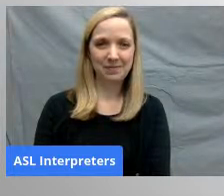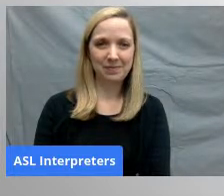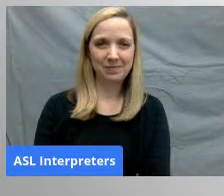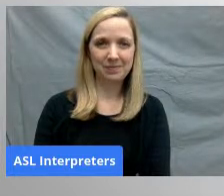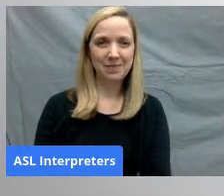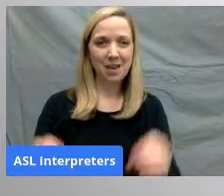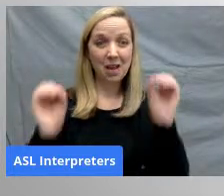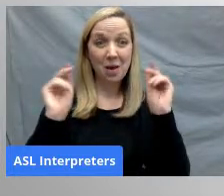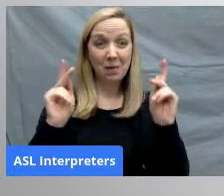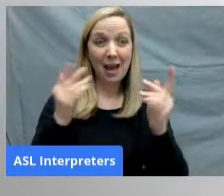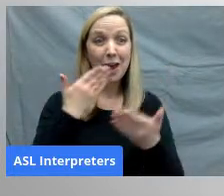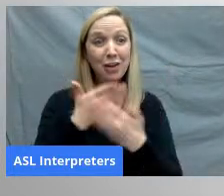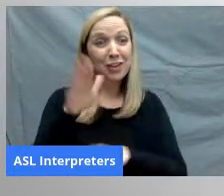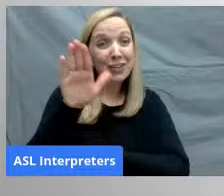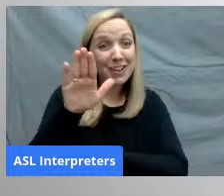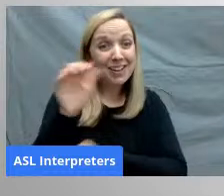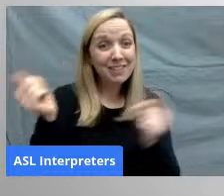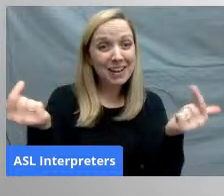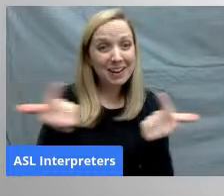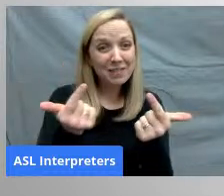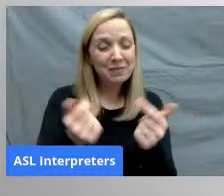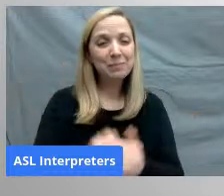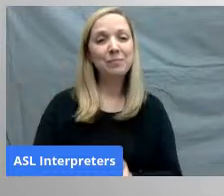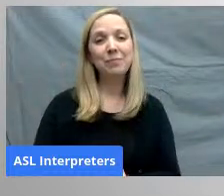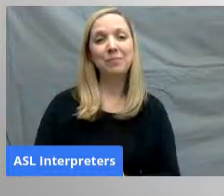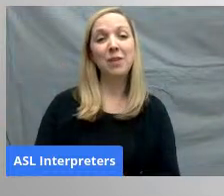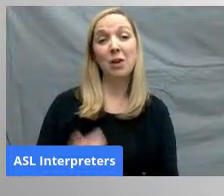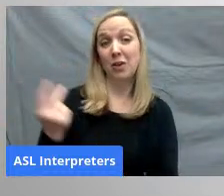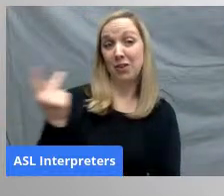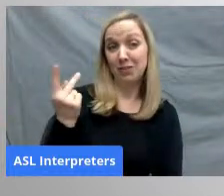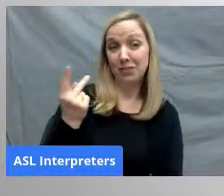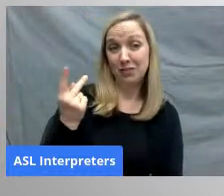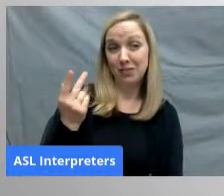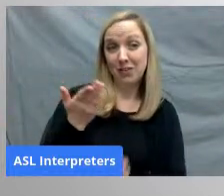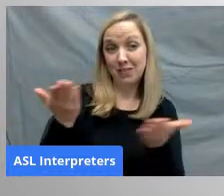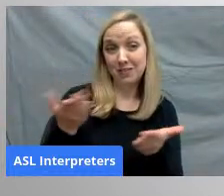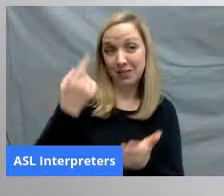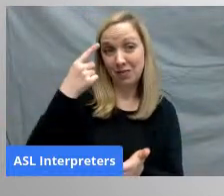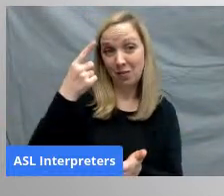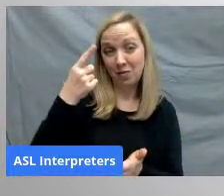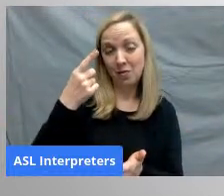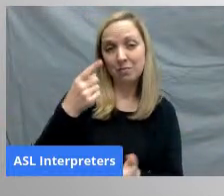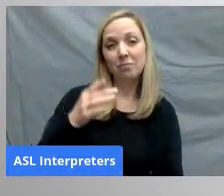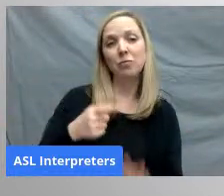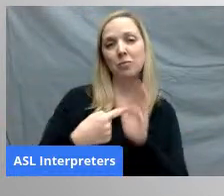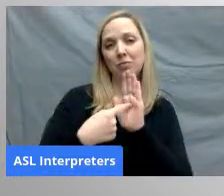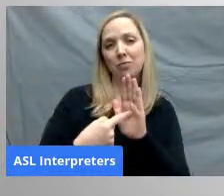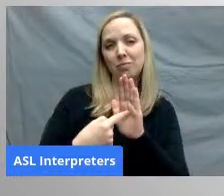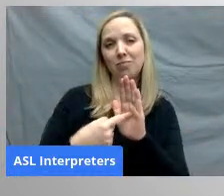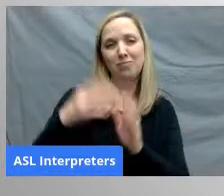All right, well, good evening, everyone. Mr. Gaskins and I are here to present to you our academic calendar for the